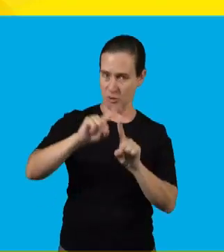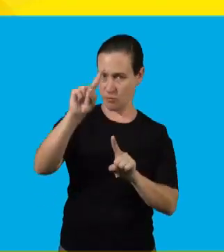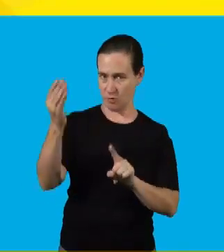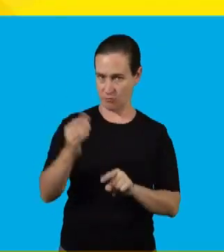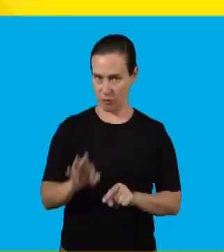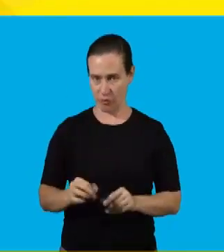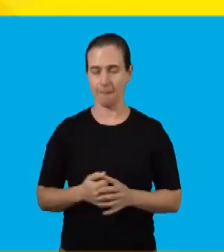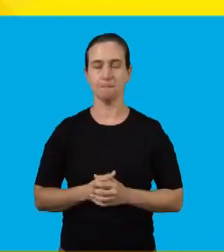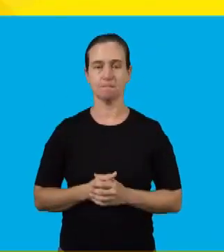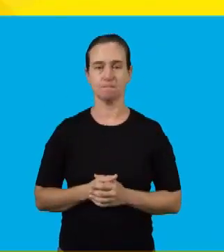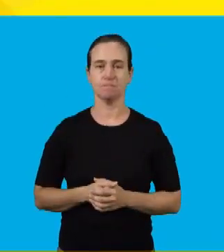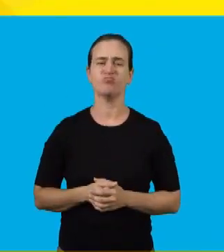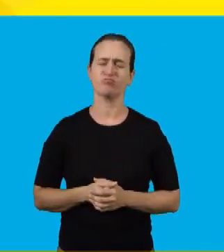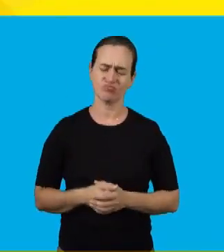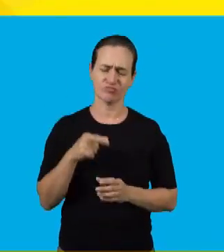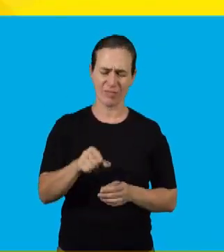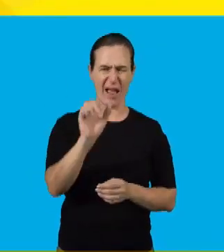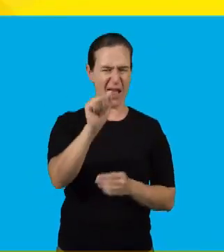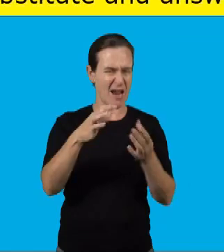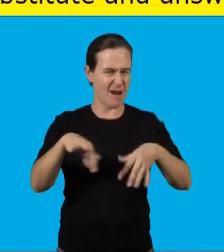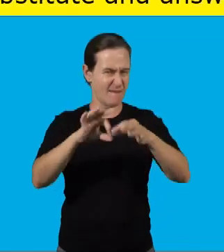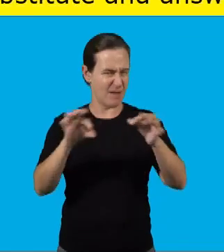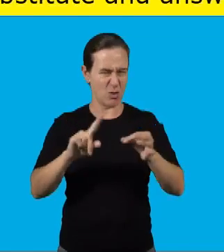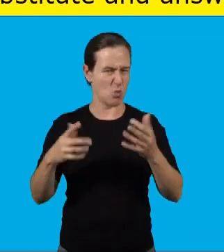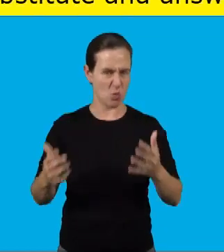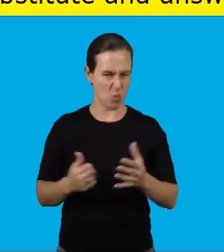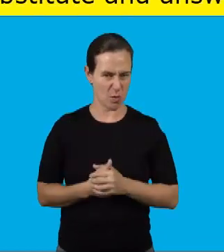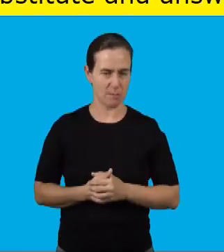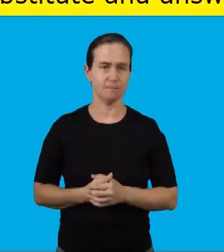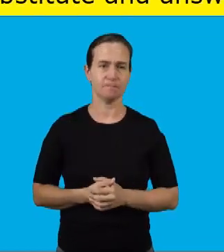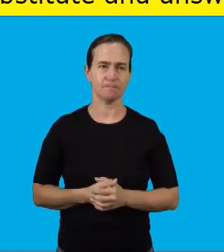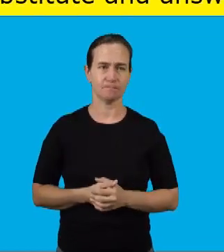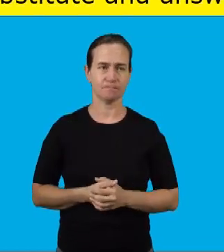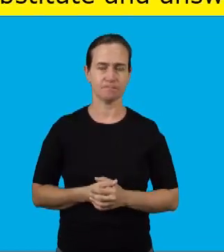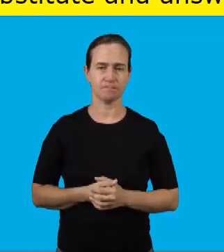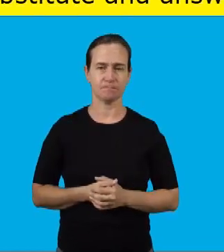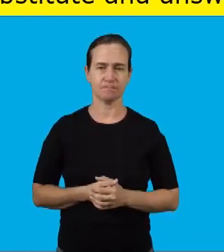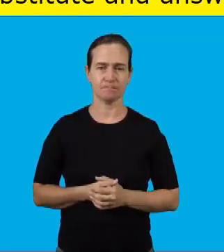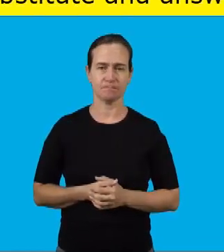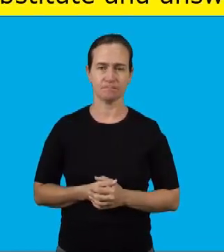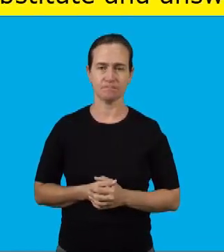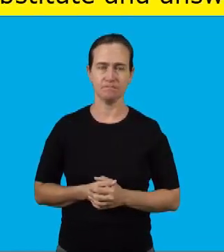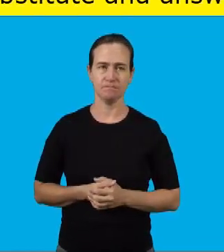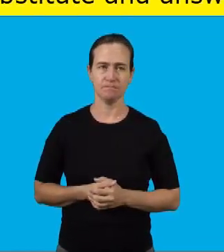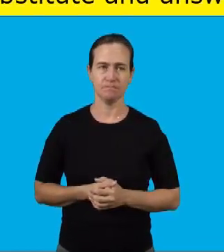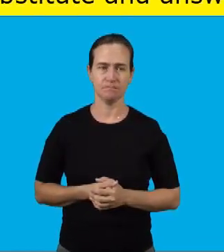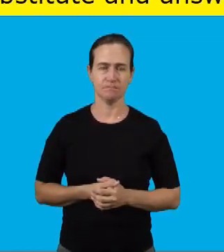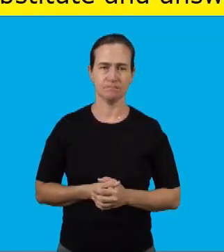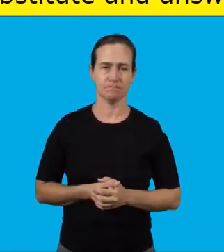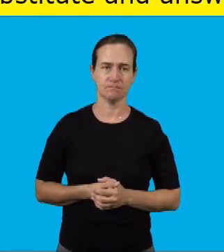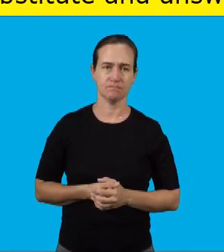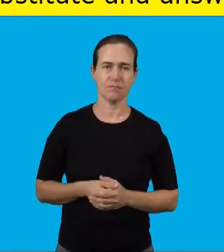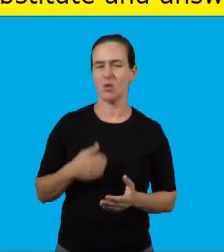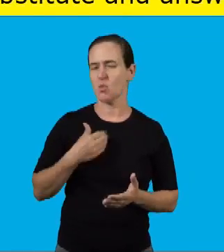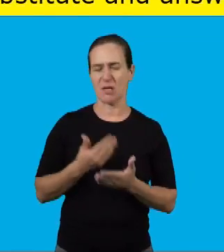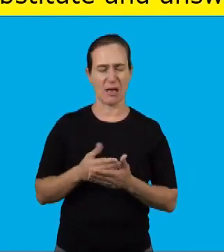value of a, actually? So we've already calculated r. What about the value of a? Well, the value of a, we can just simply substitute.